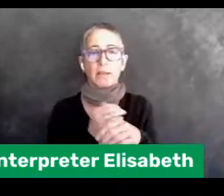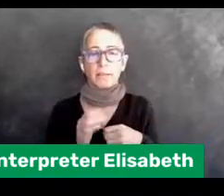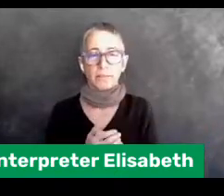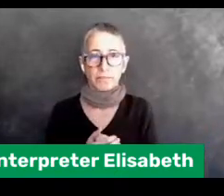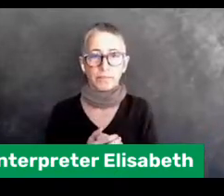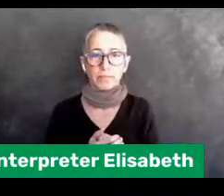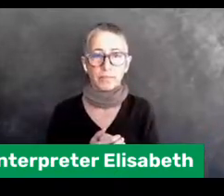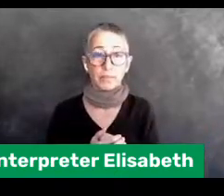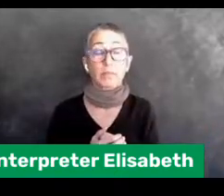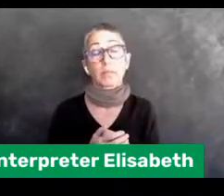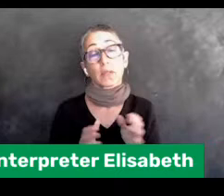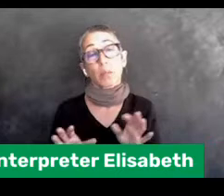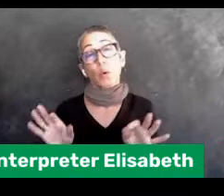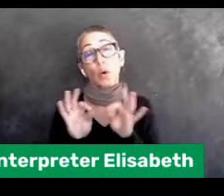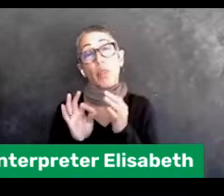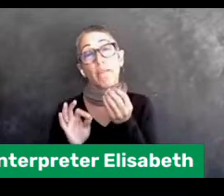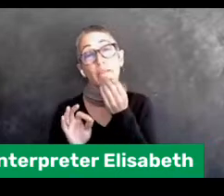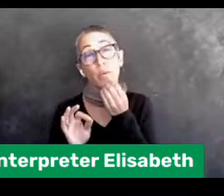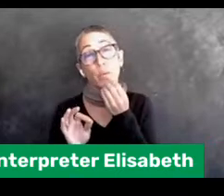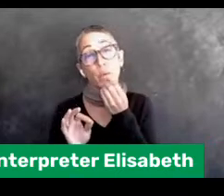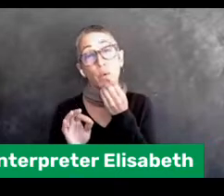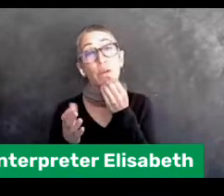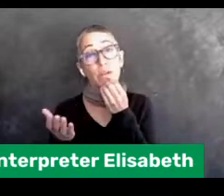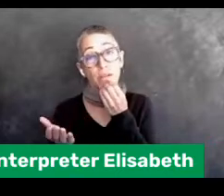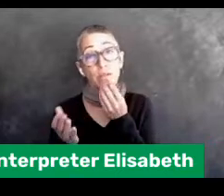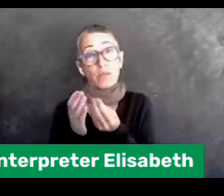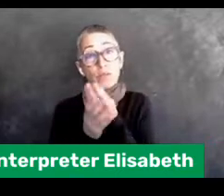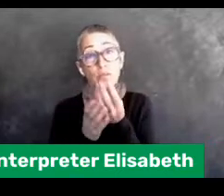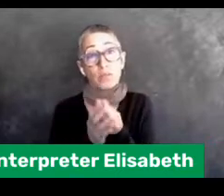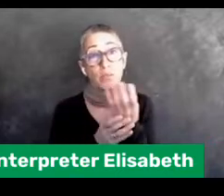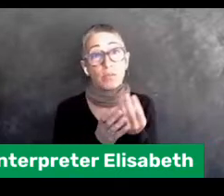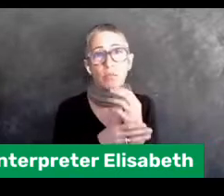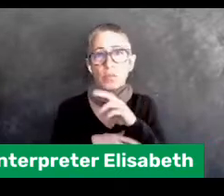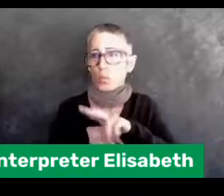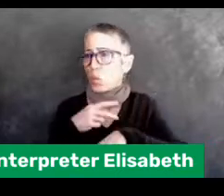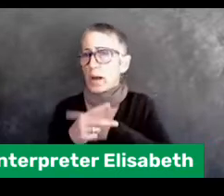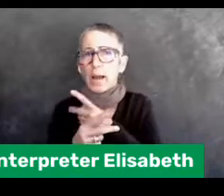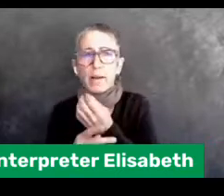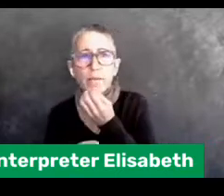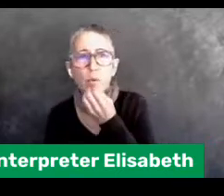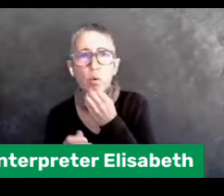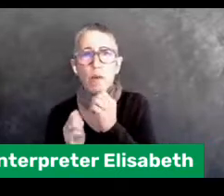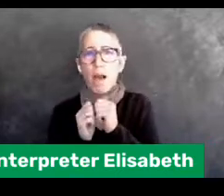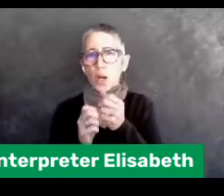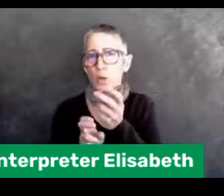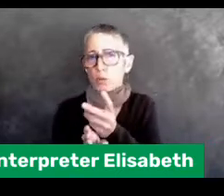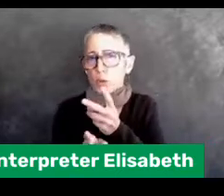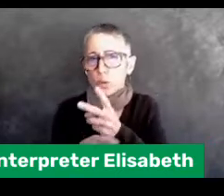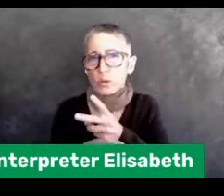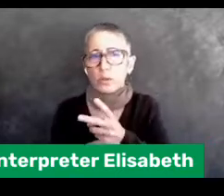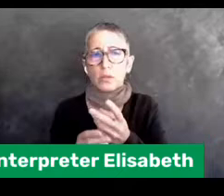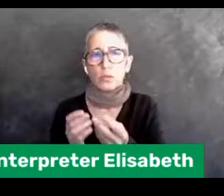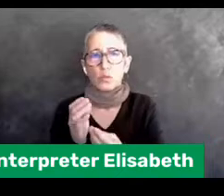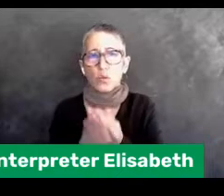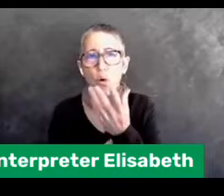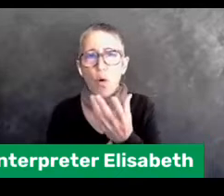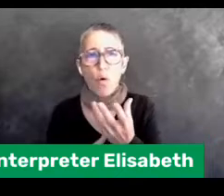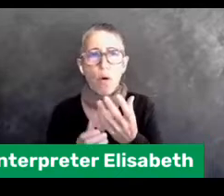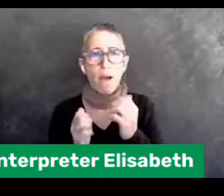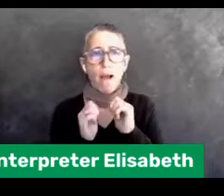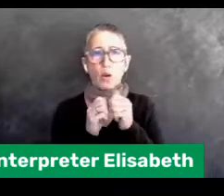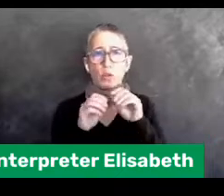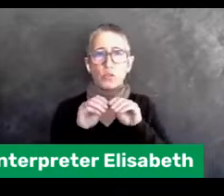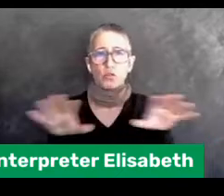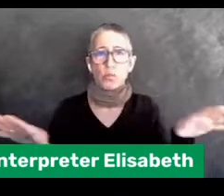food in that can be provided to people, but what type of food, how does it get produced, and how does it get distributed is important as